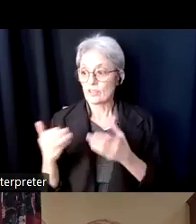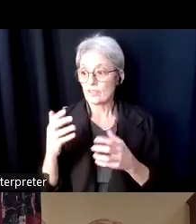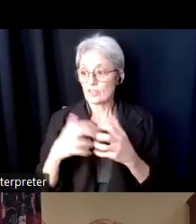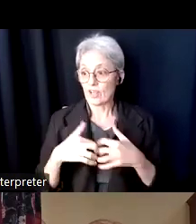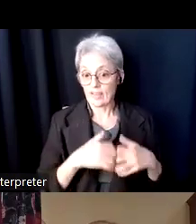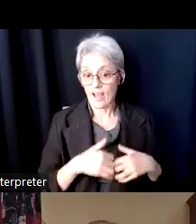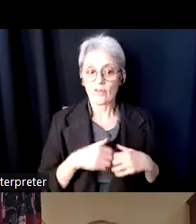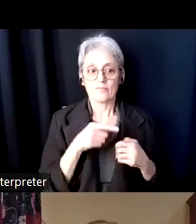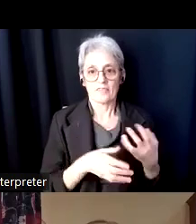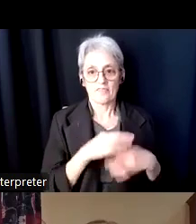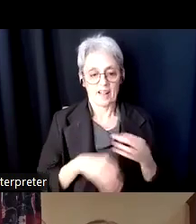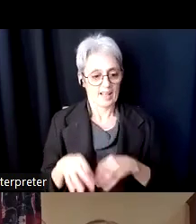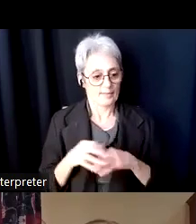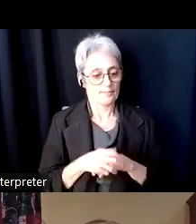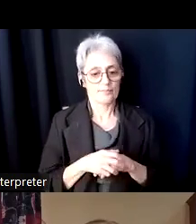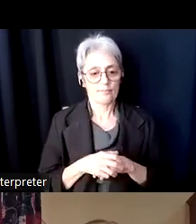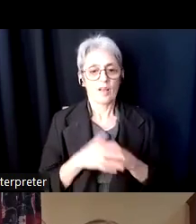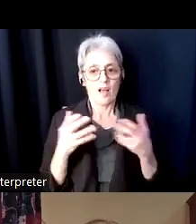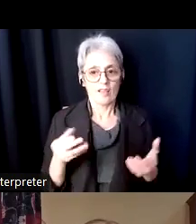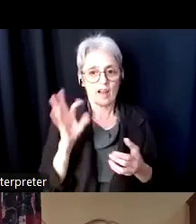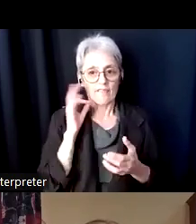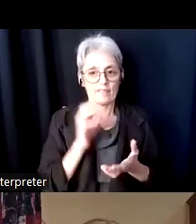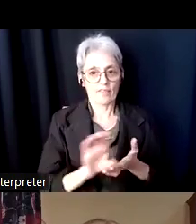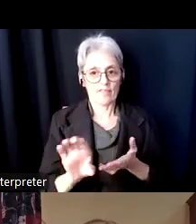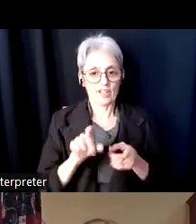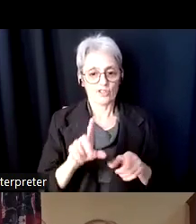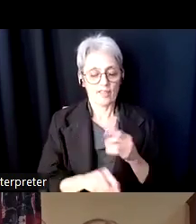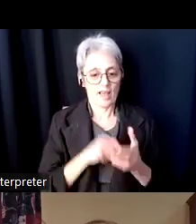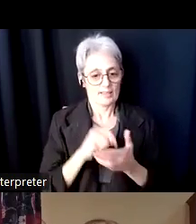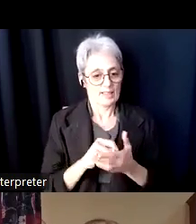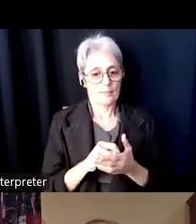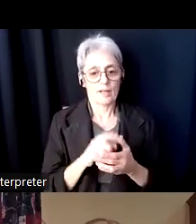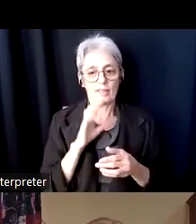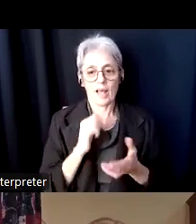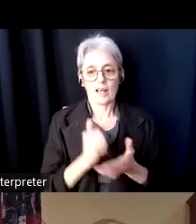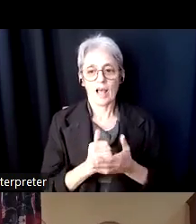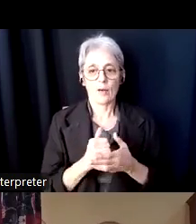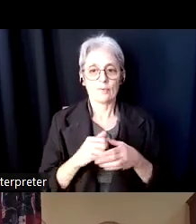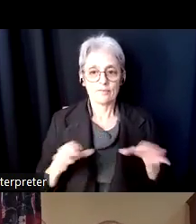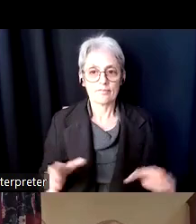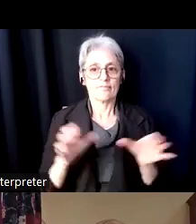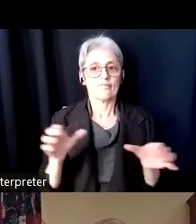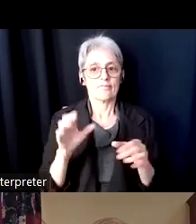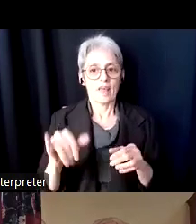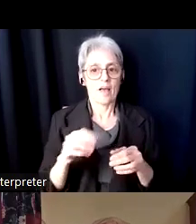And there was significant federal funding during this time period that helped galvanize the model. So we go to the next